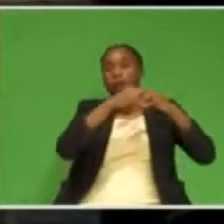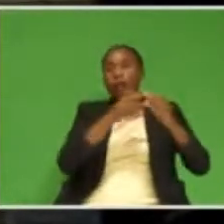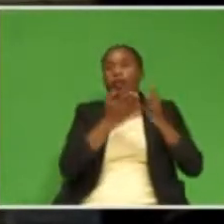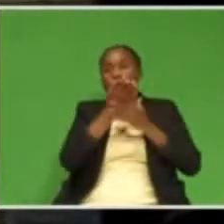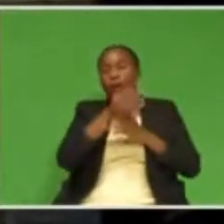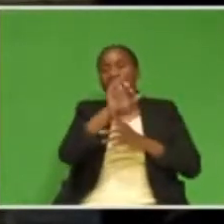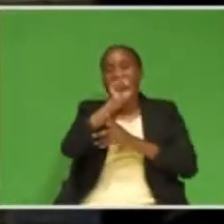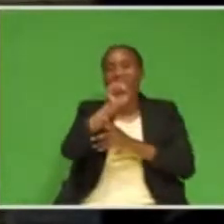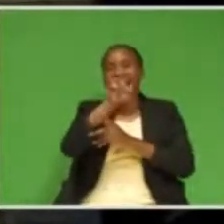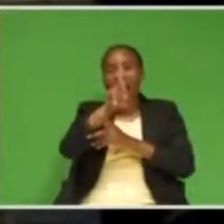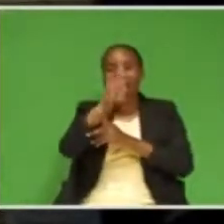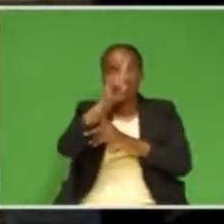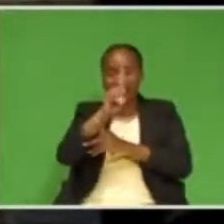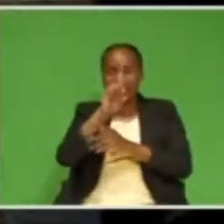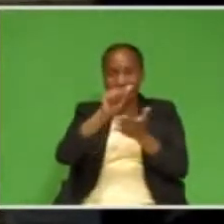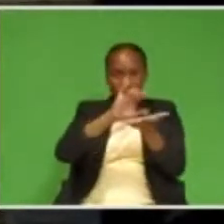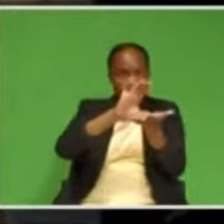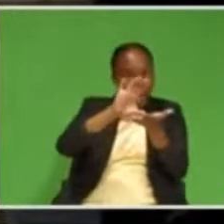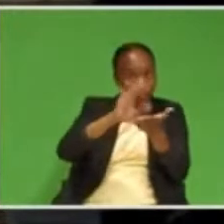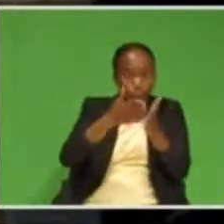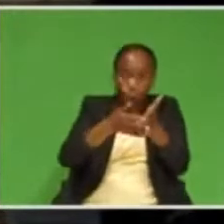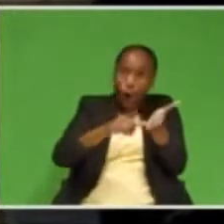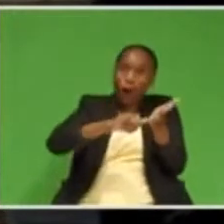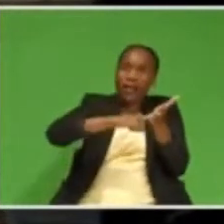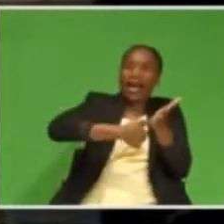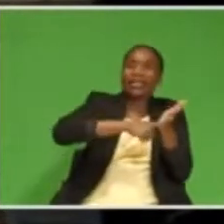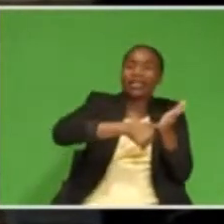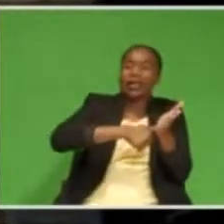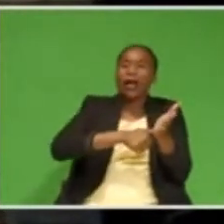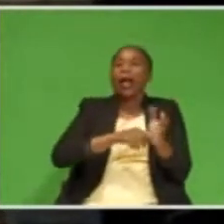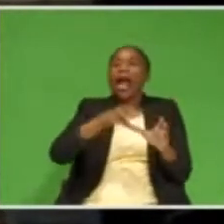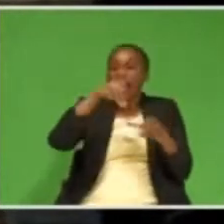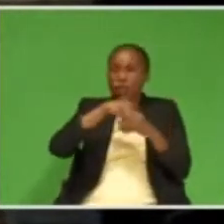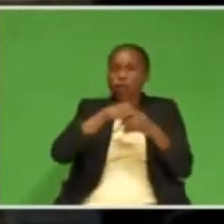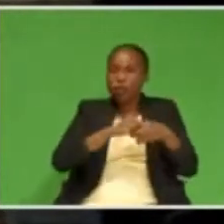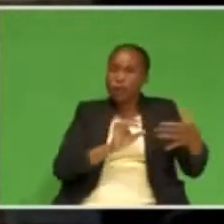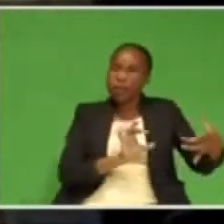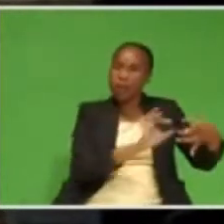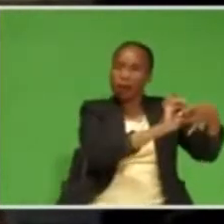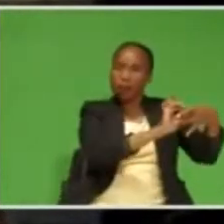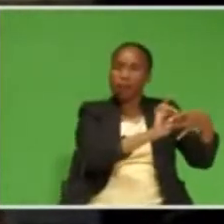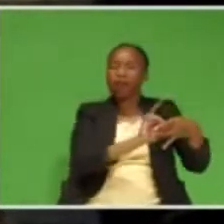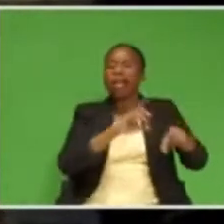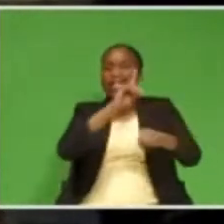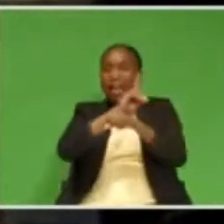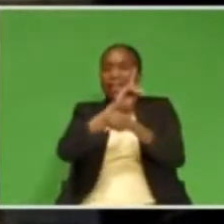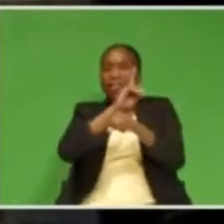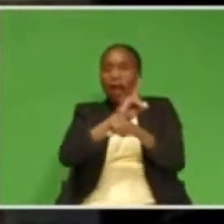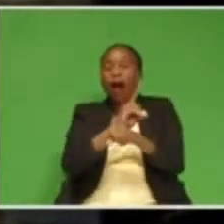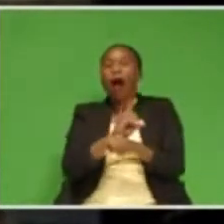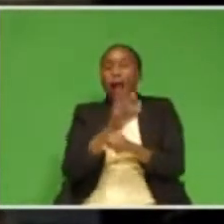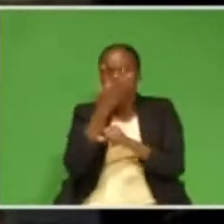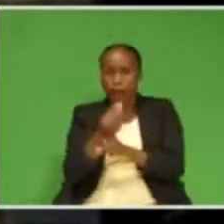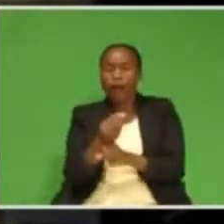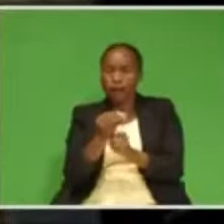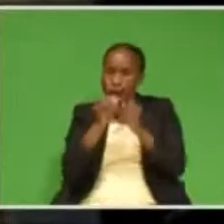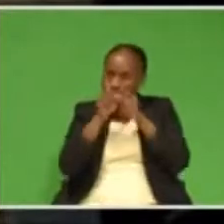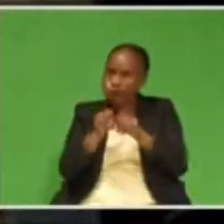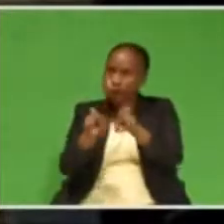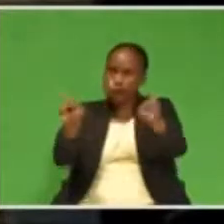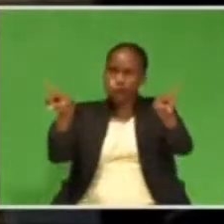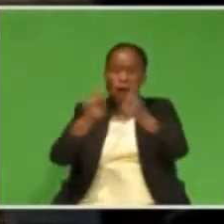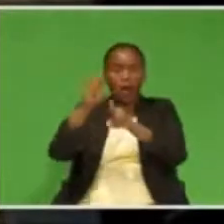fund, or grant rather, including linking the data that we have across government